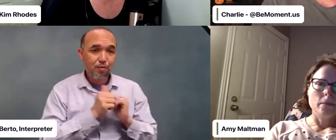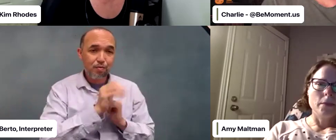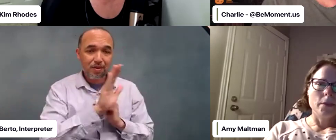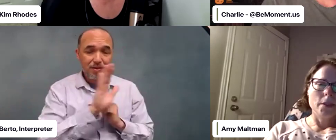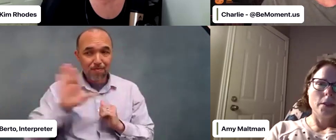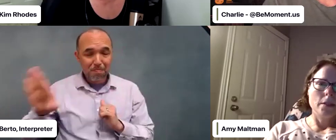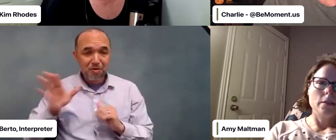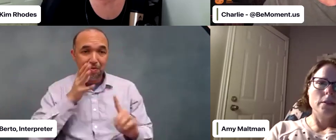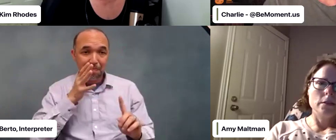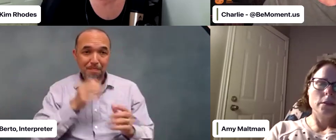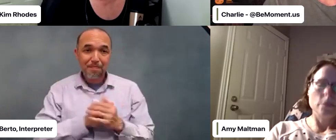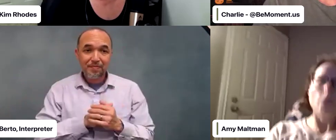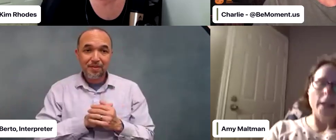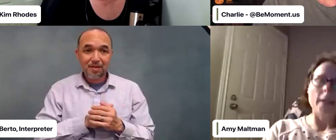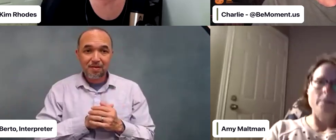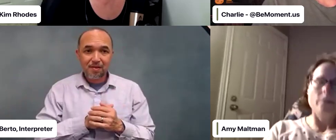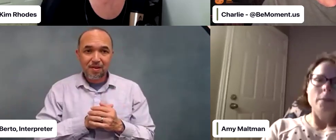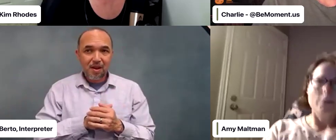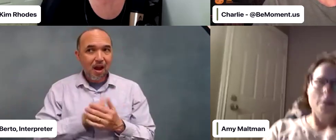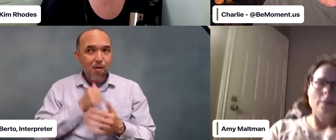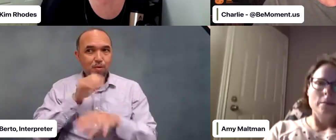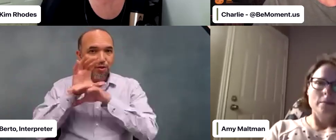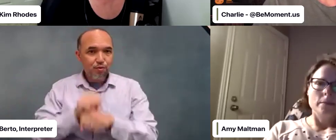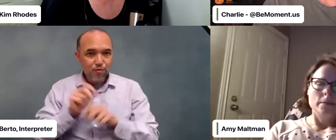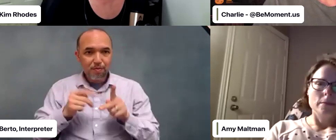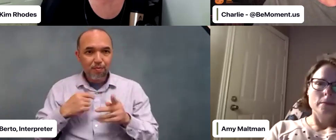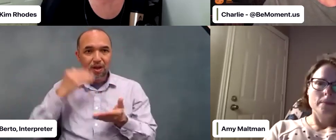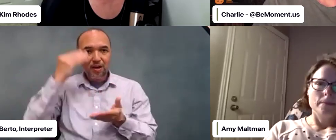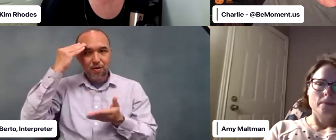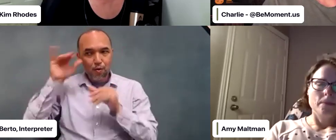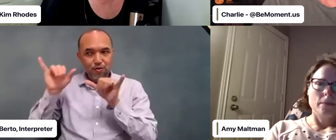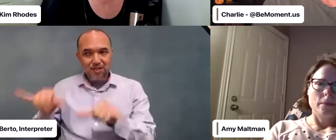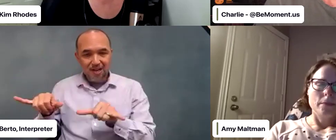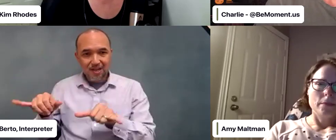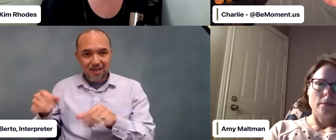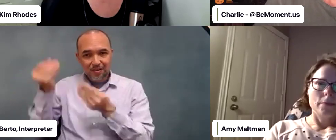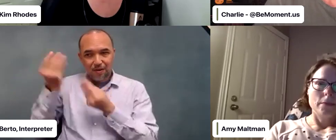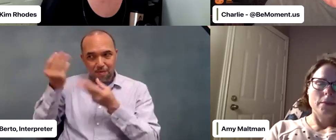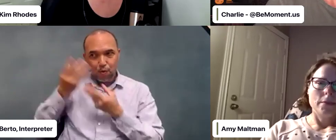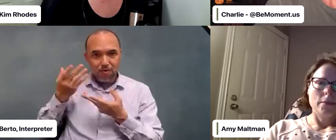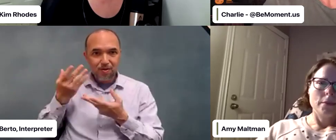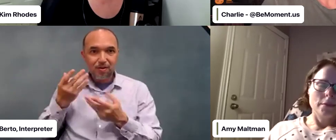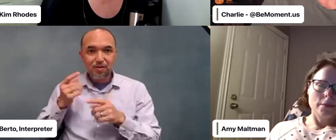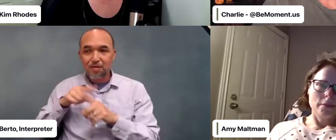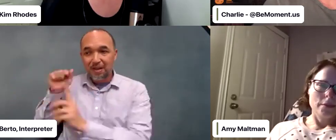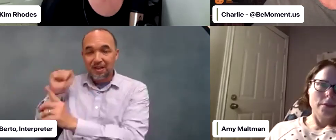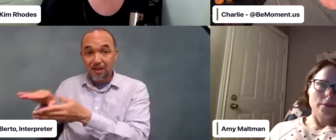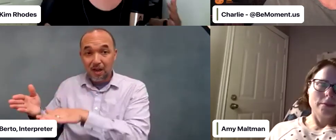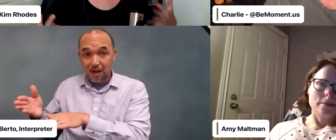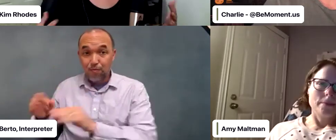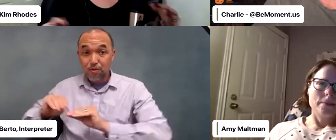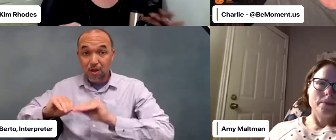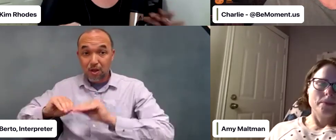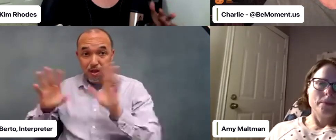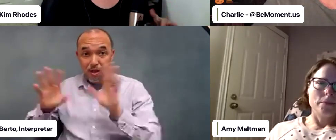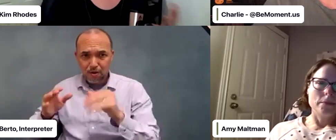people I knew sticking around and having things to say, but he was very clear, like, here's the deal, because he